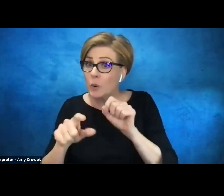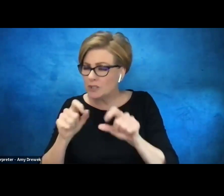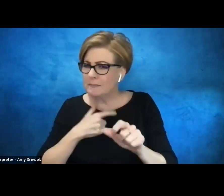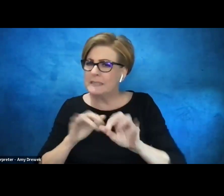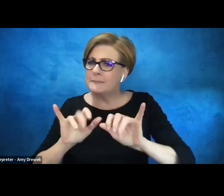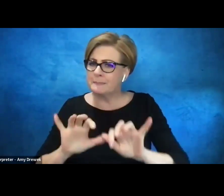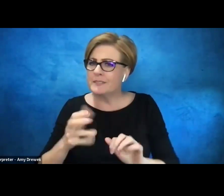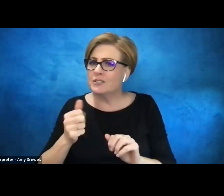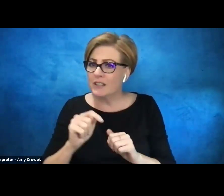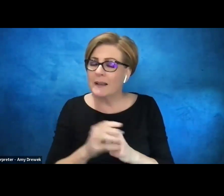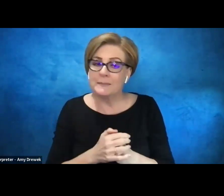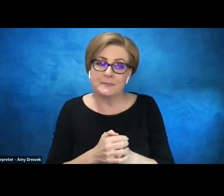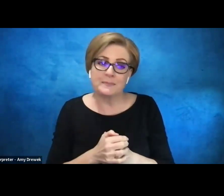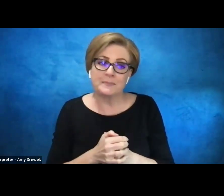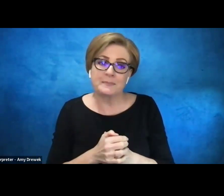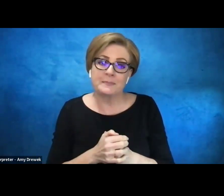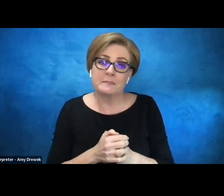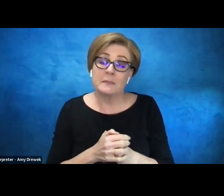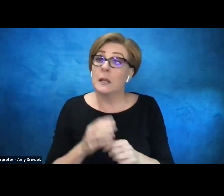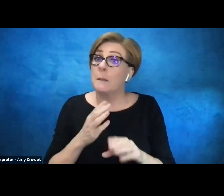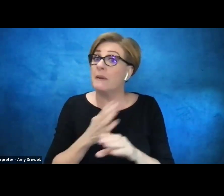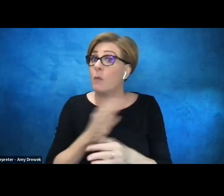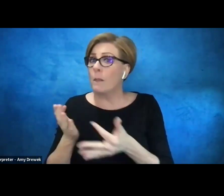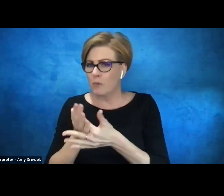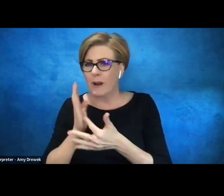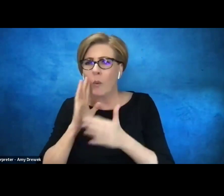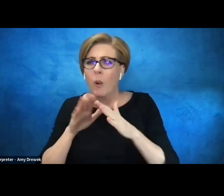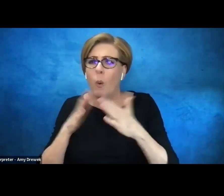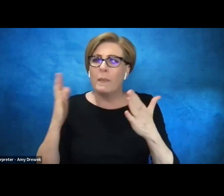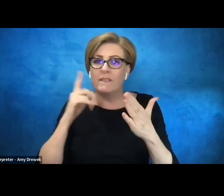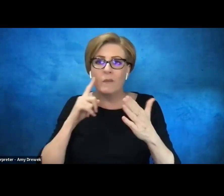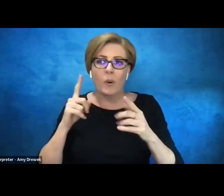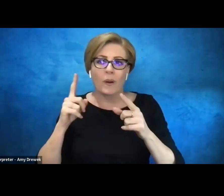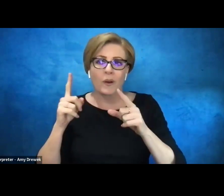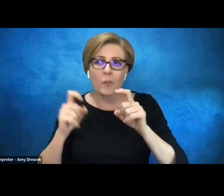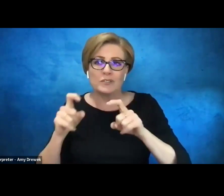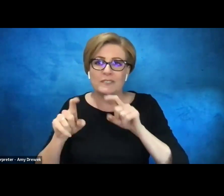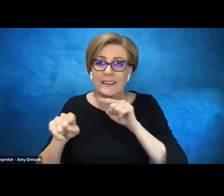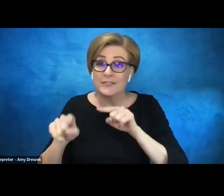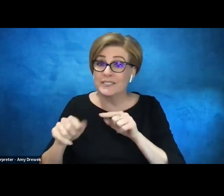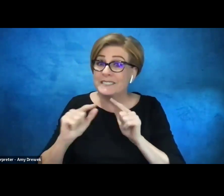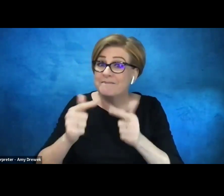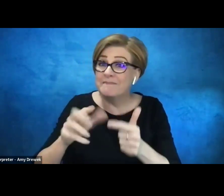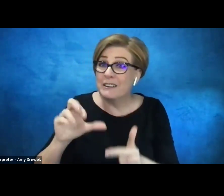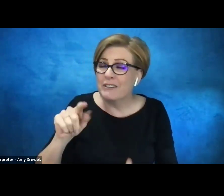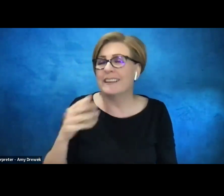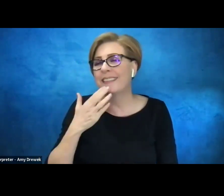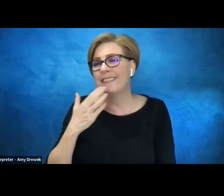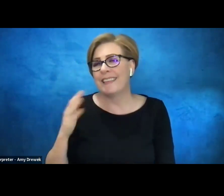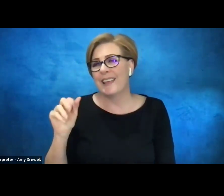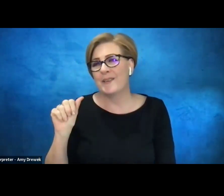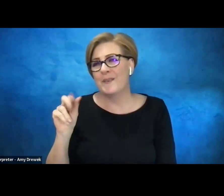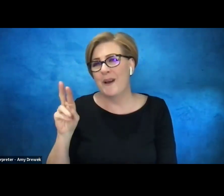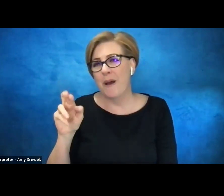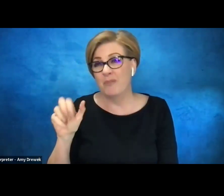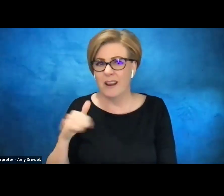chat. We should still have some more time before we take a break. Thanks. Go ahead, Kurt. All right. Thanks, Aubrey. Thanks for that introduction. I really